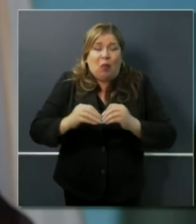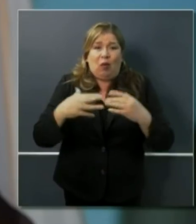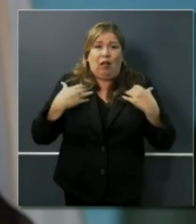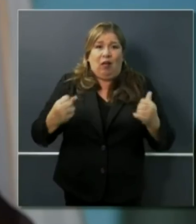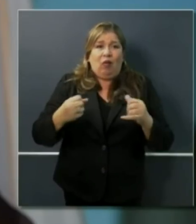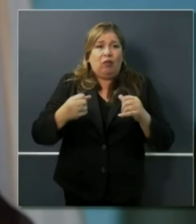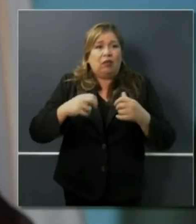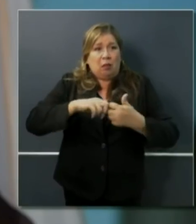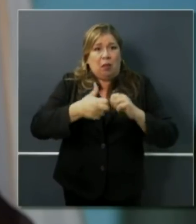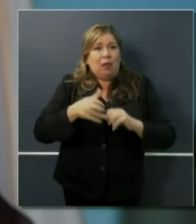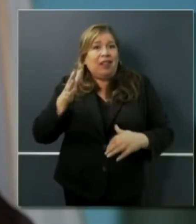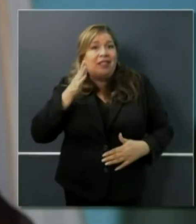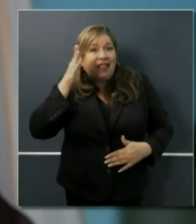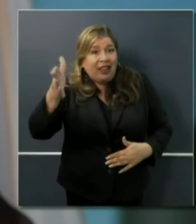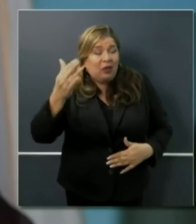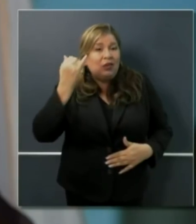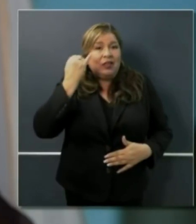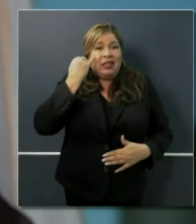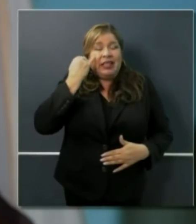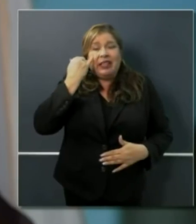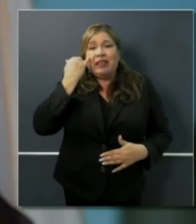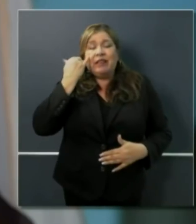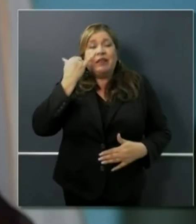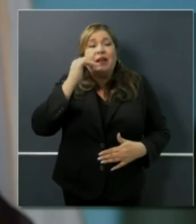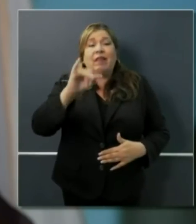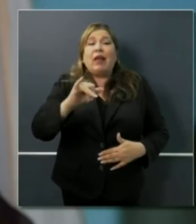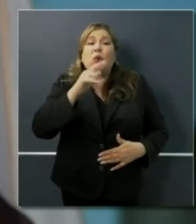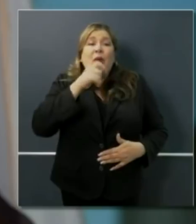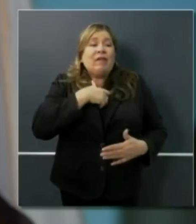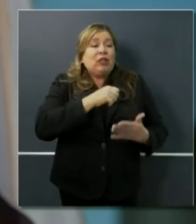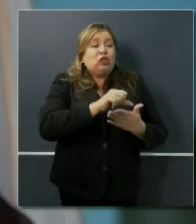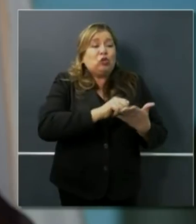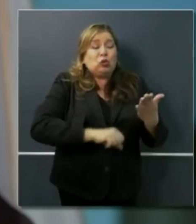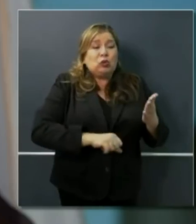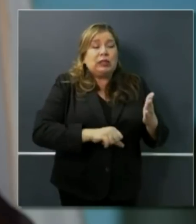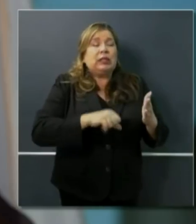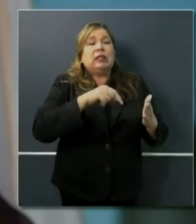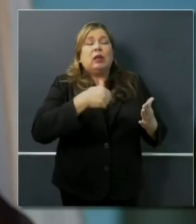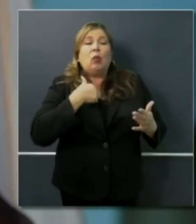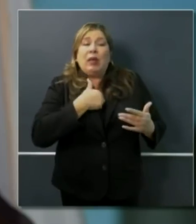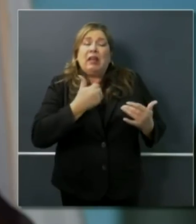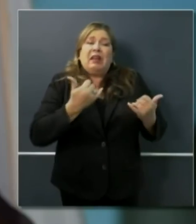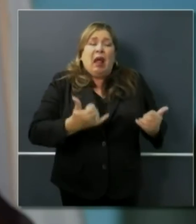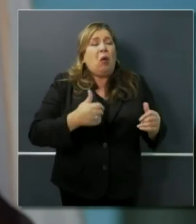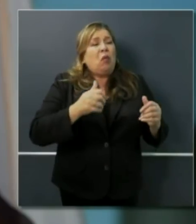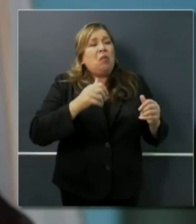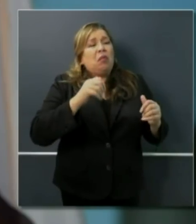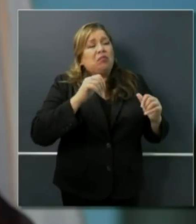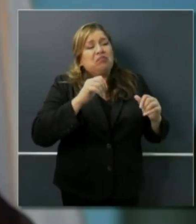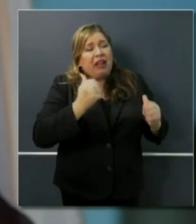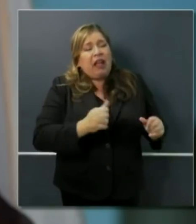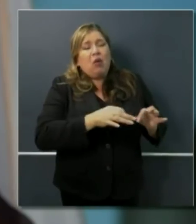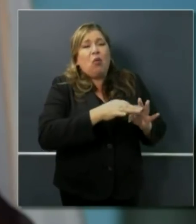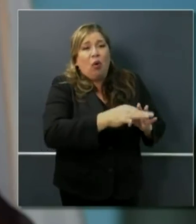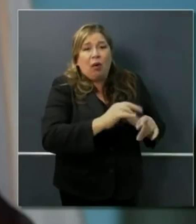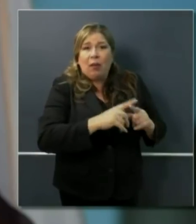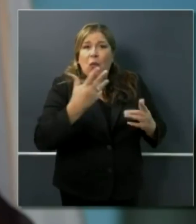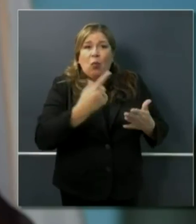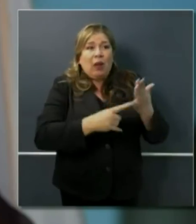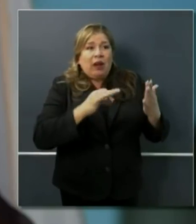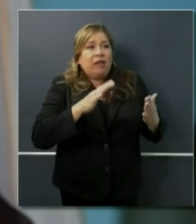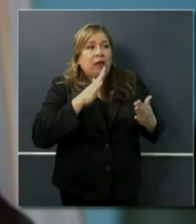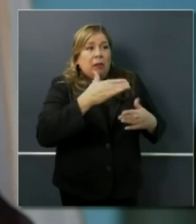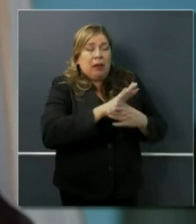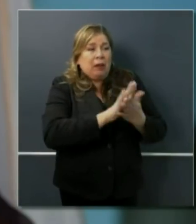problems down the road as we continue to delay elected surgeries that no longer become elected surgeries, or we're not doing our checkups